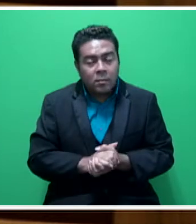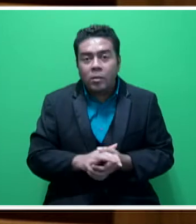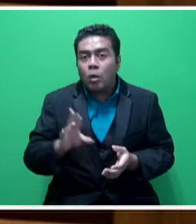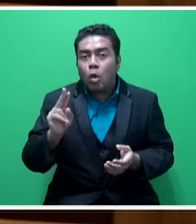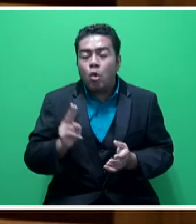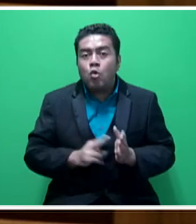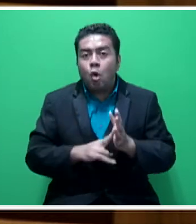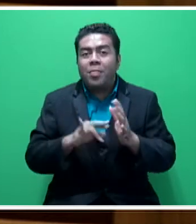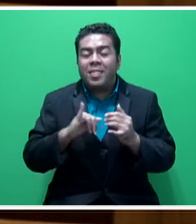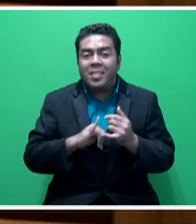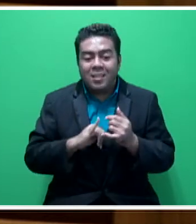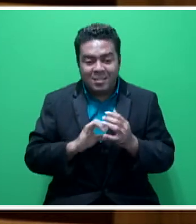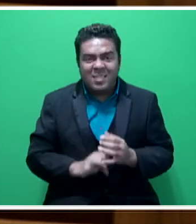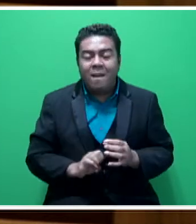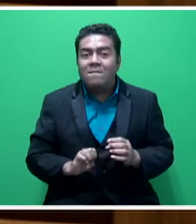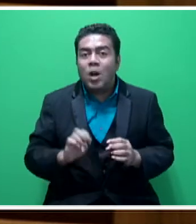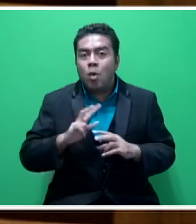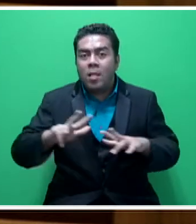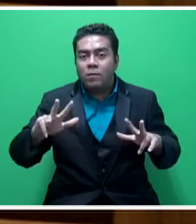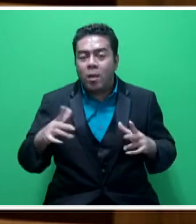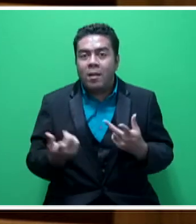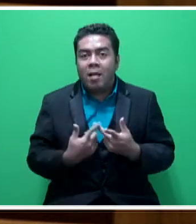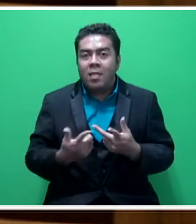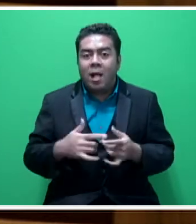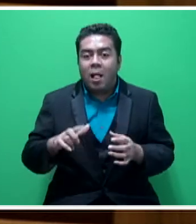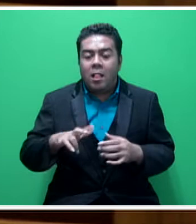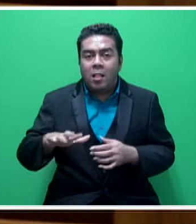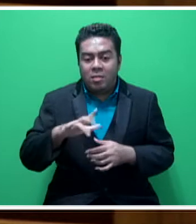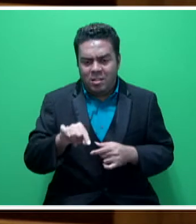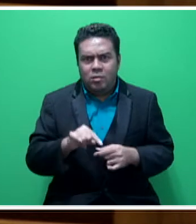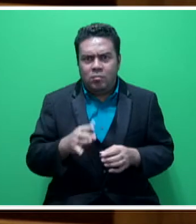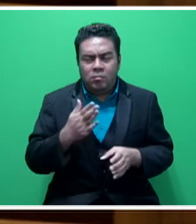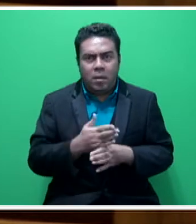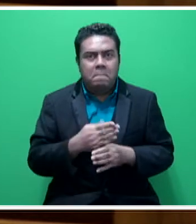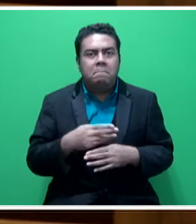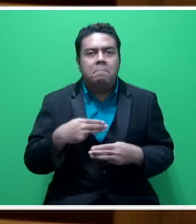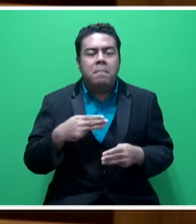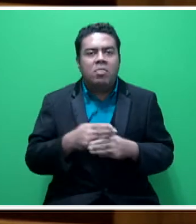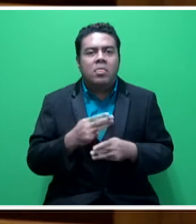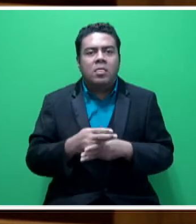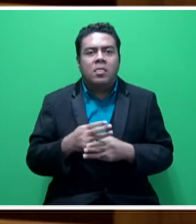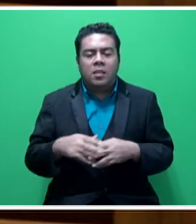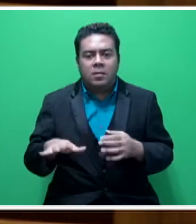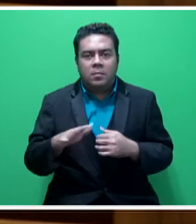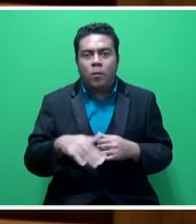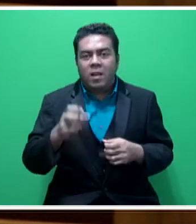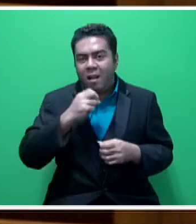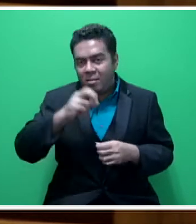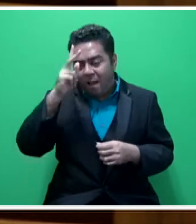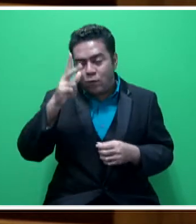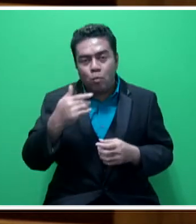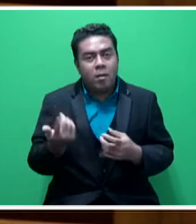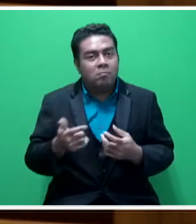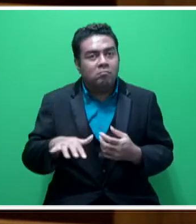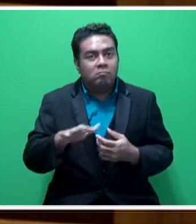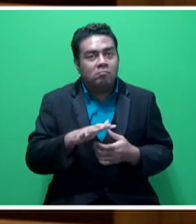Northeast, Vanua Levu, Yasawa, and Lower Southern Lau, which operate on a monthly basis. We've got Kandavu and Lomaiviti,